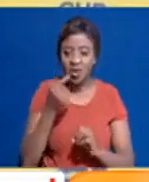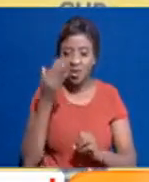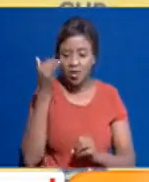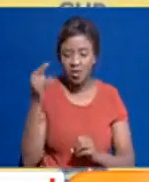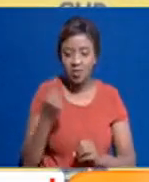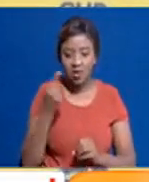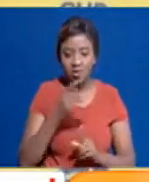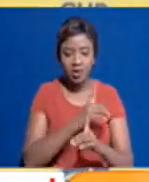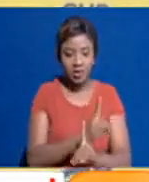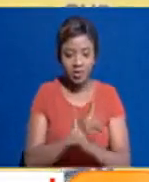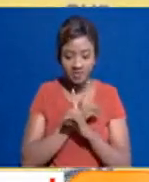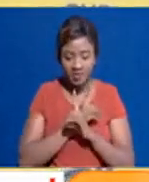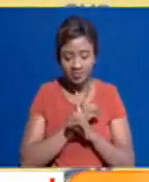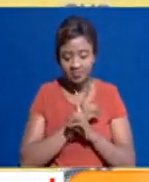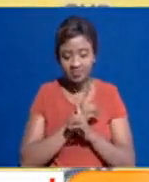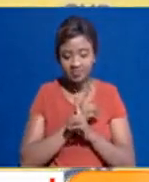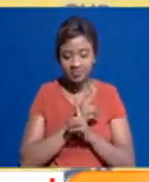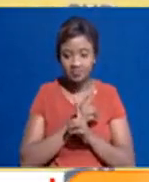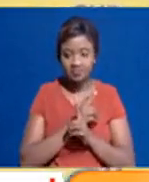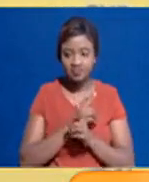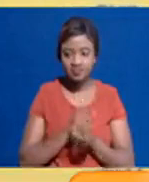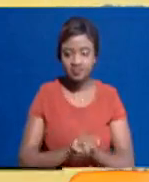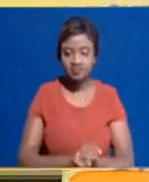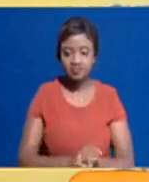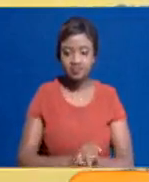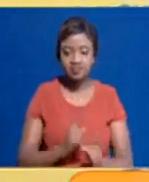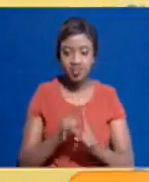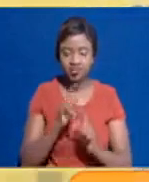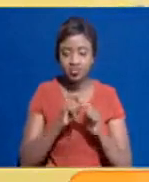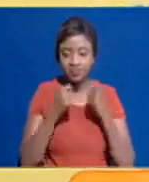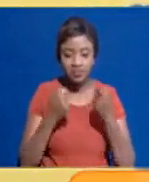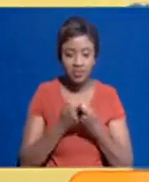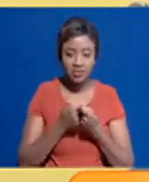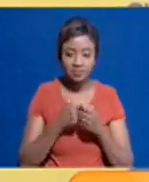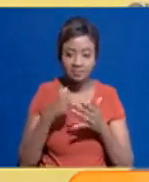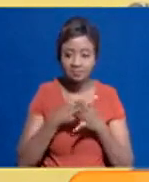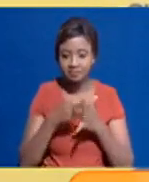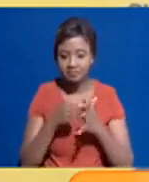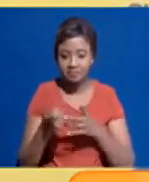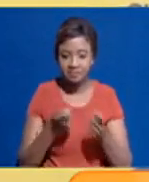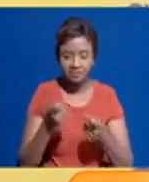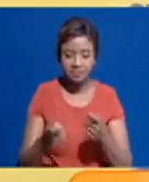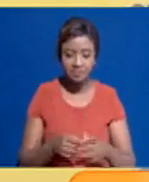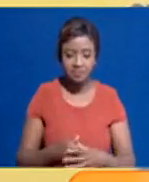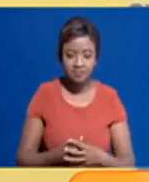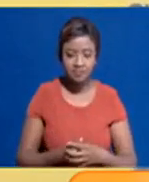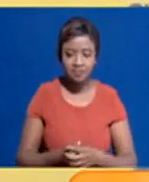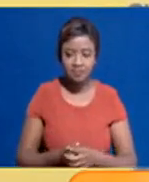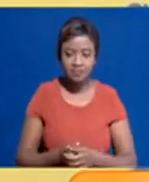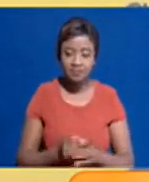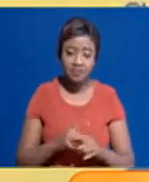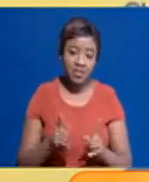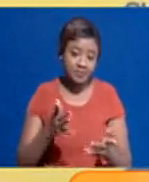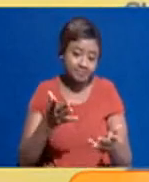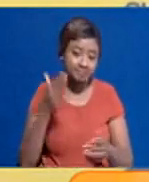we defended well against a team who was only playing a long ball, so it's like that, but you